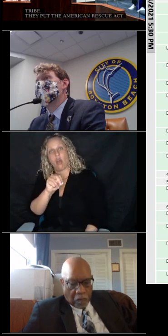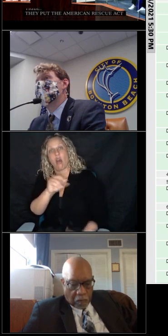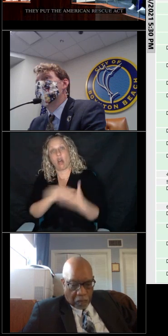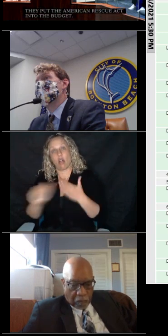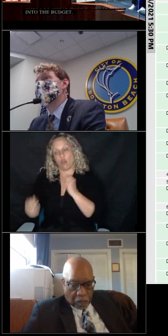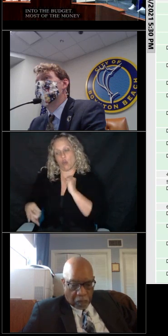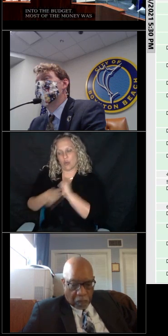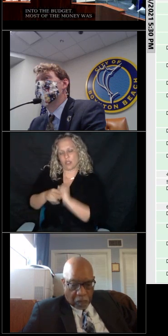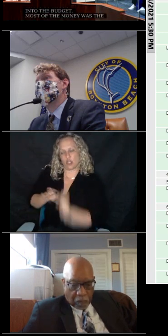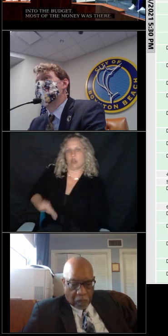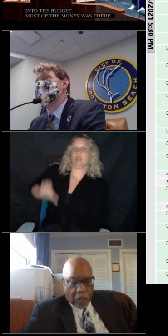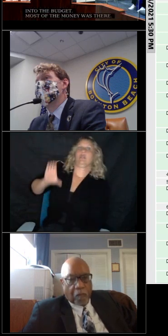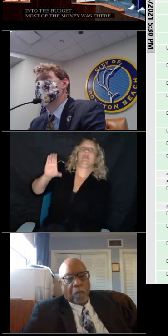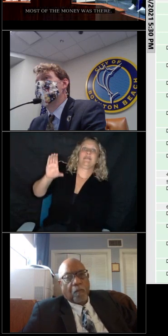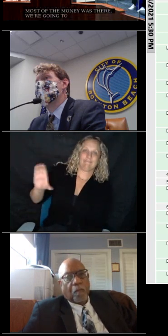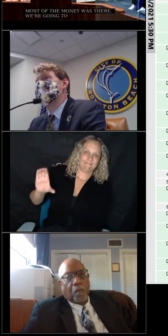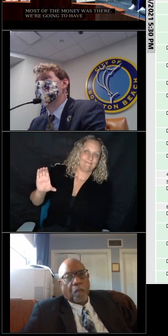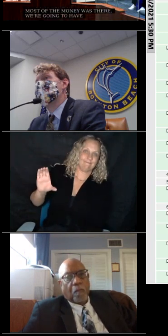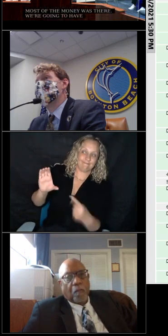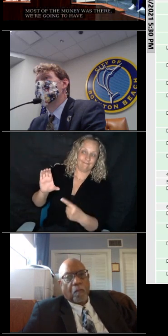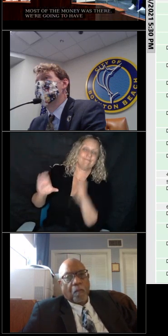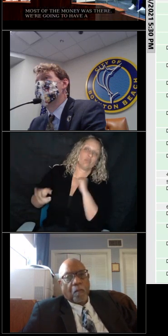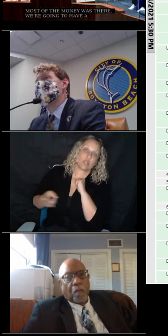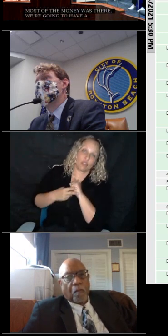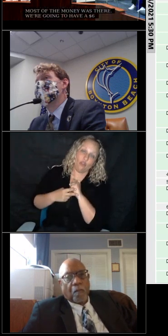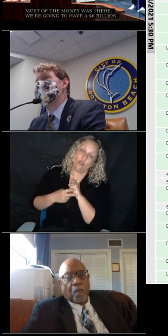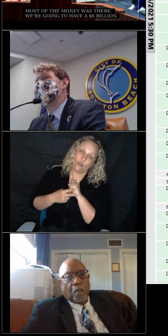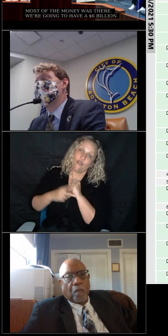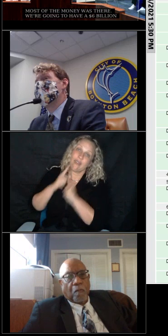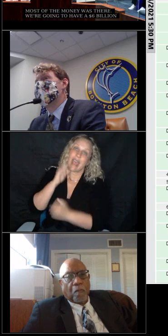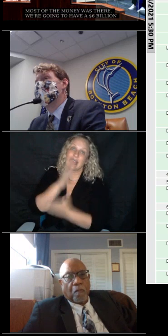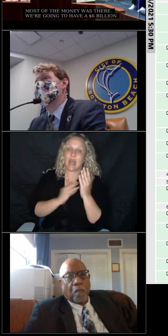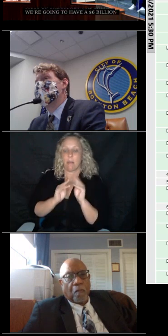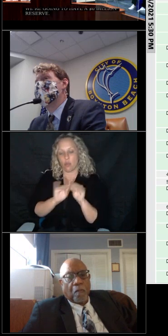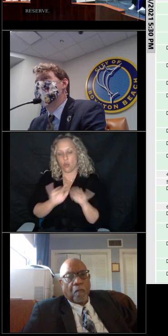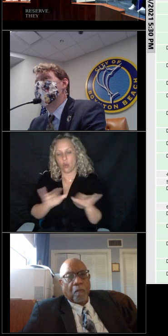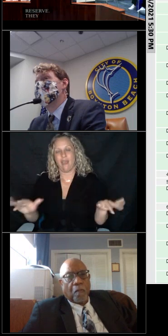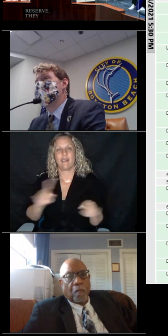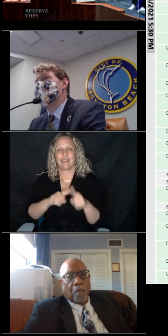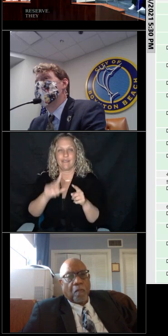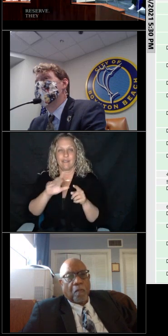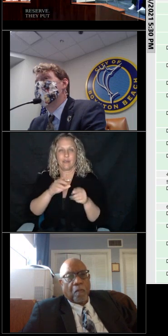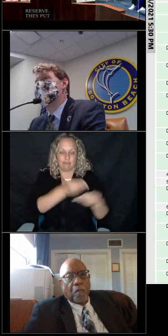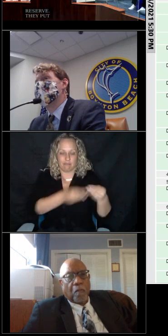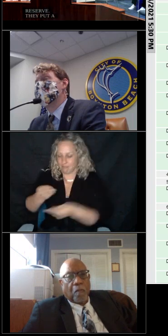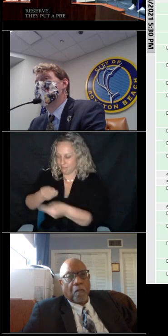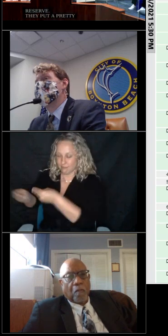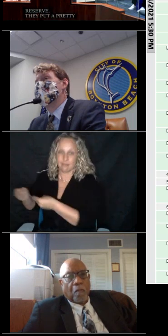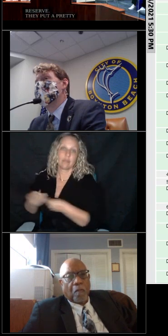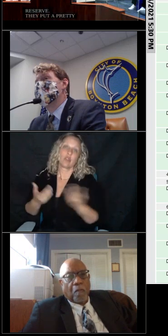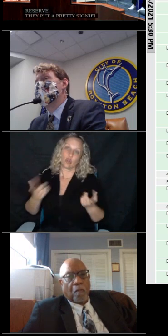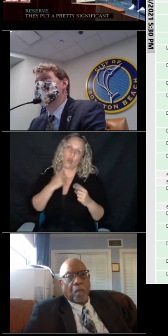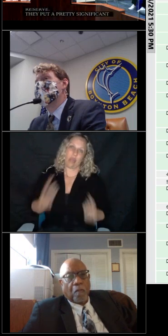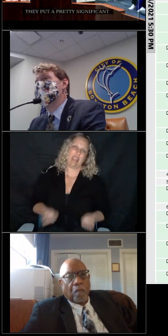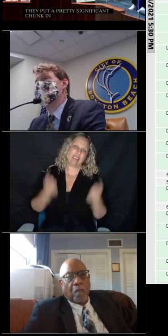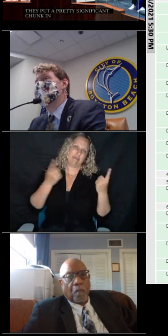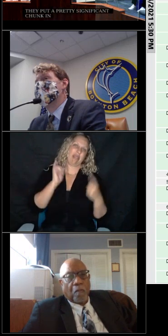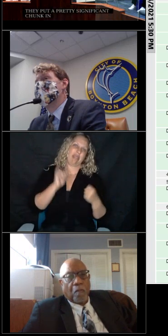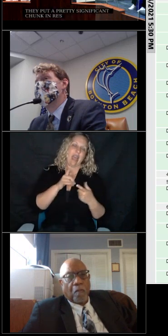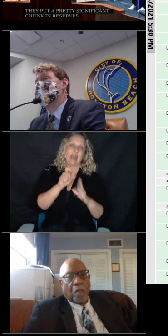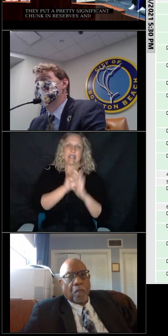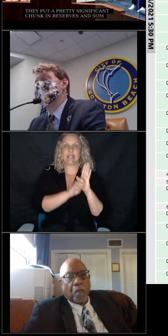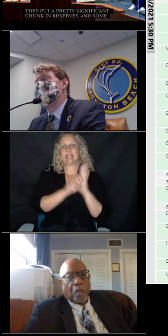a pretty significant chunk in reserves and some throughout in other places in the budget. So they pretty much spent that. The